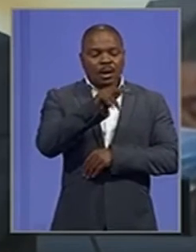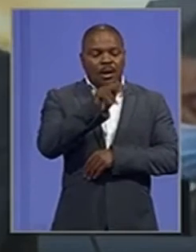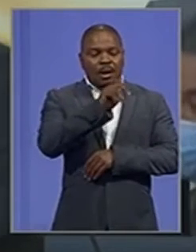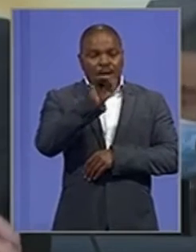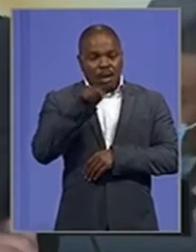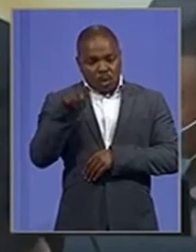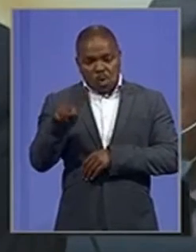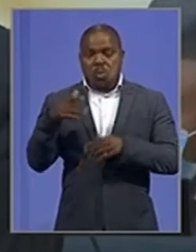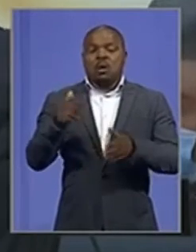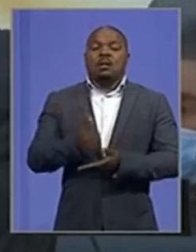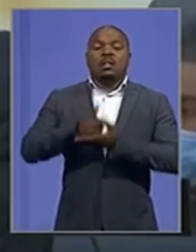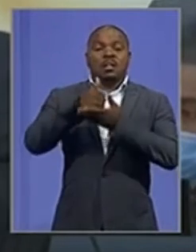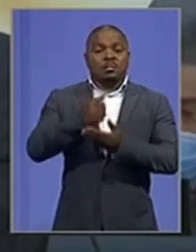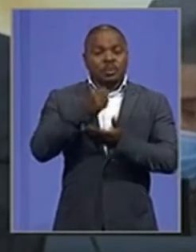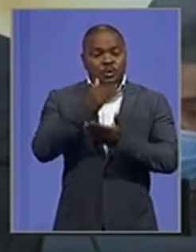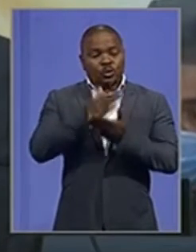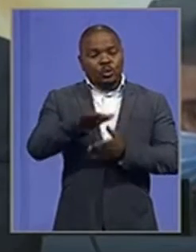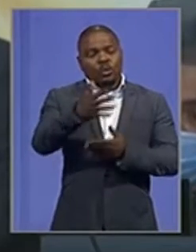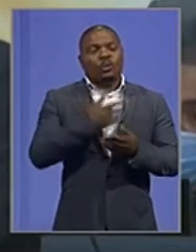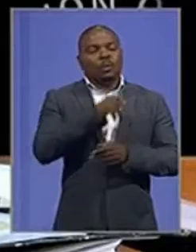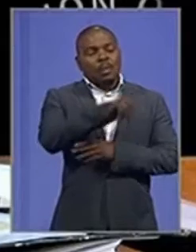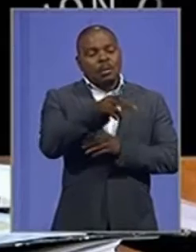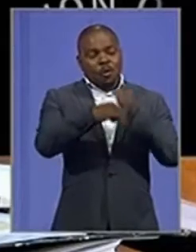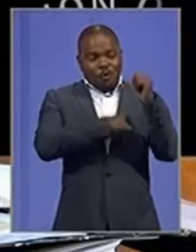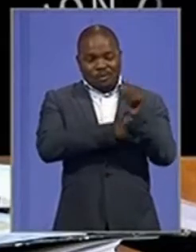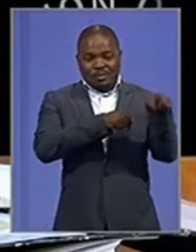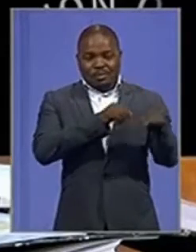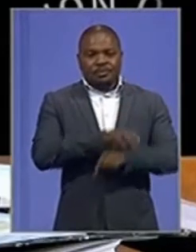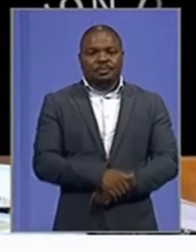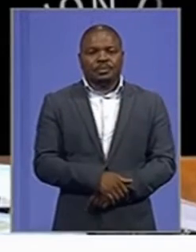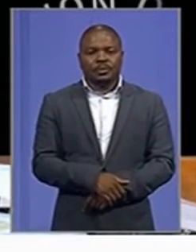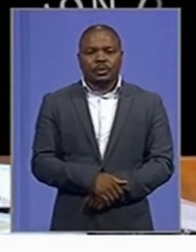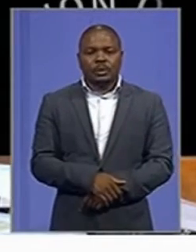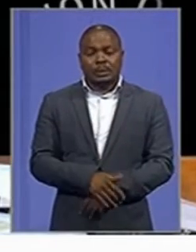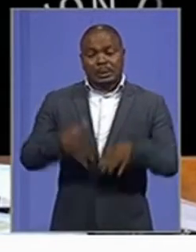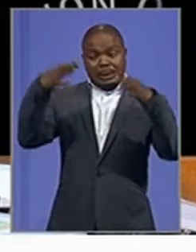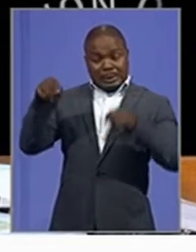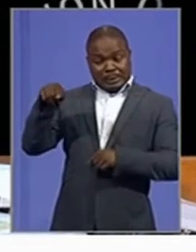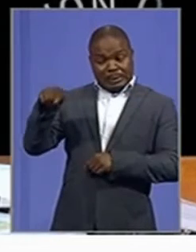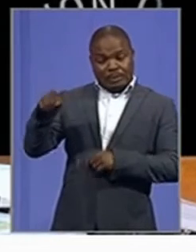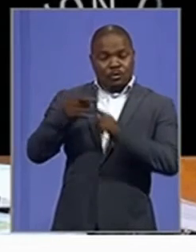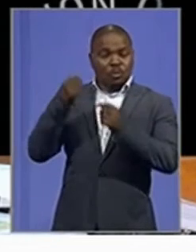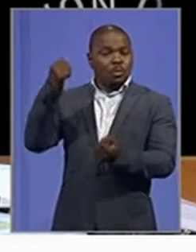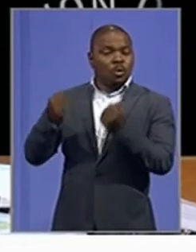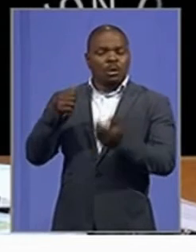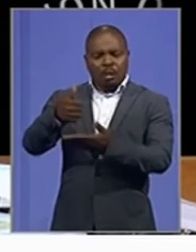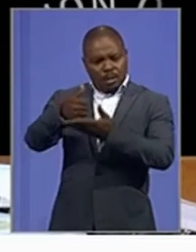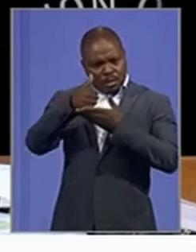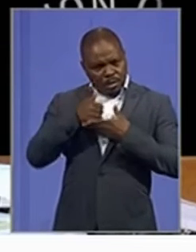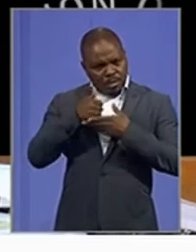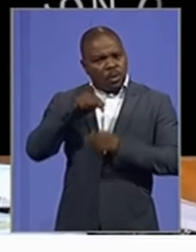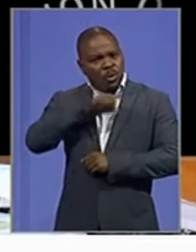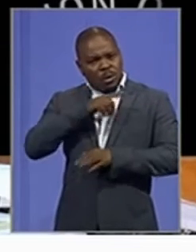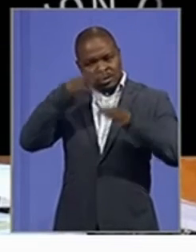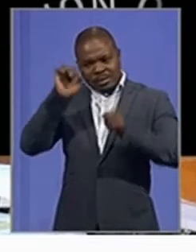go tokafatseng maemo a bosireletsi ba bosetšhaba. That decision of the court helped us because subsequent to